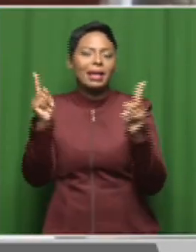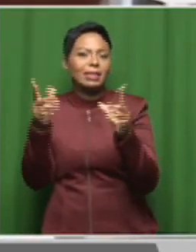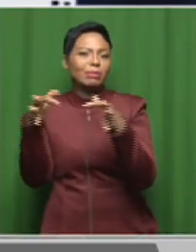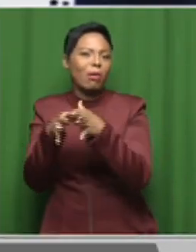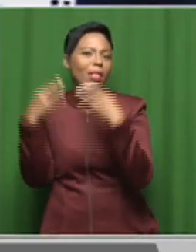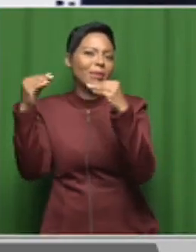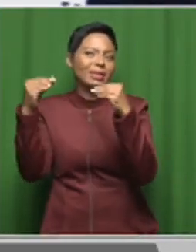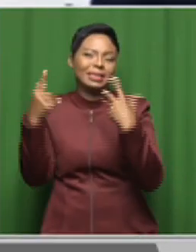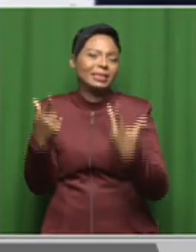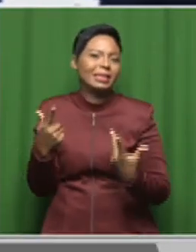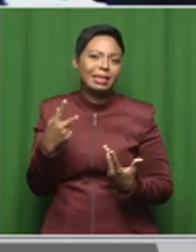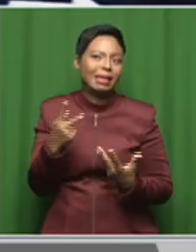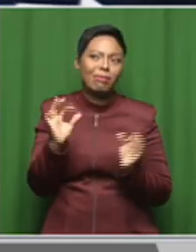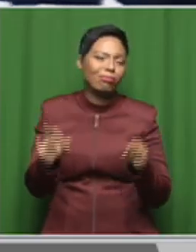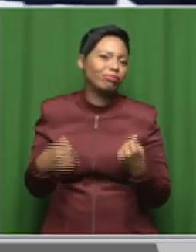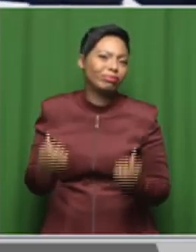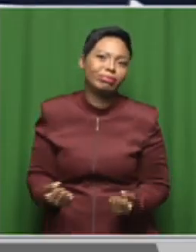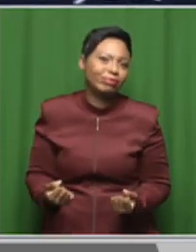not.